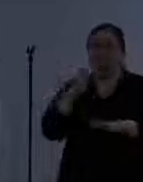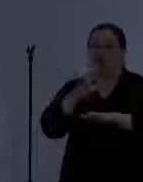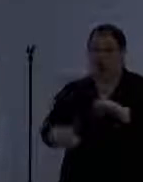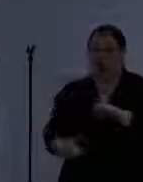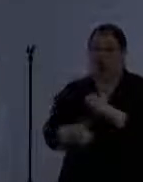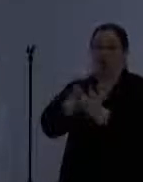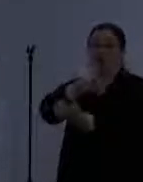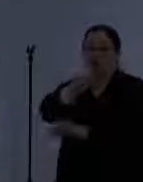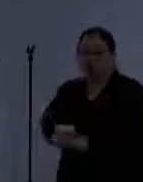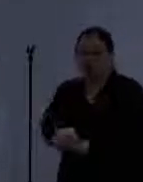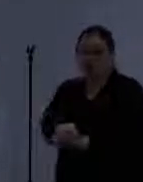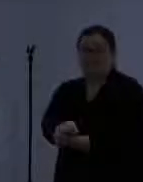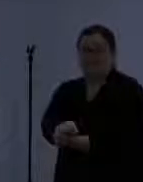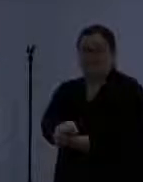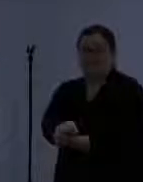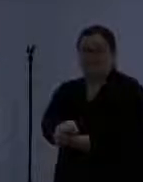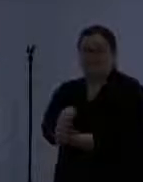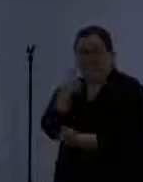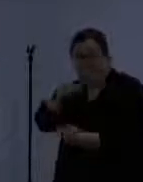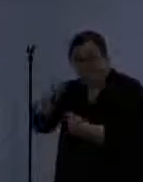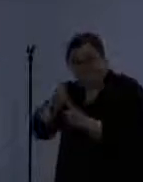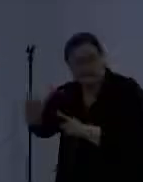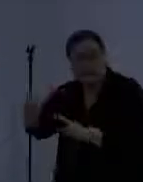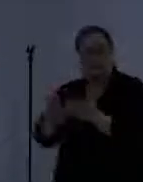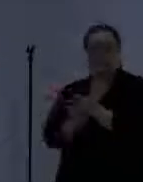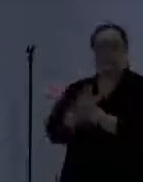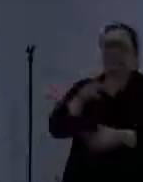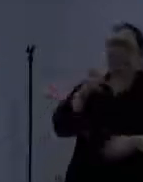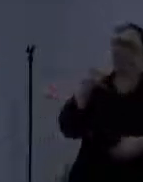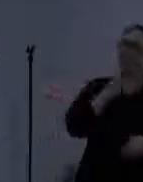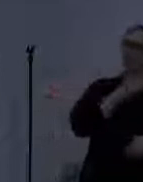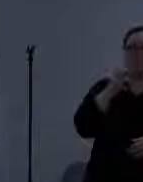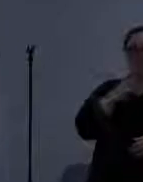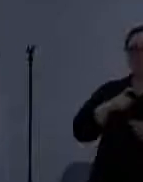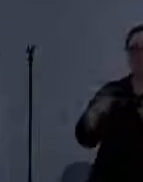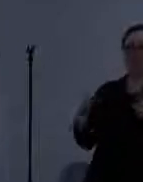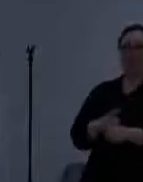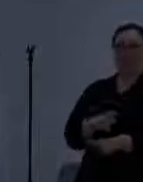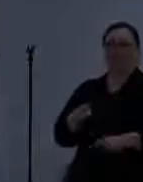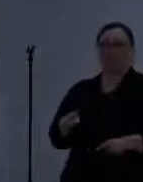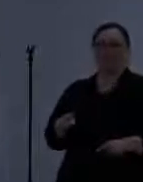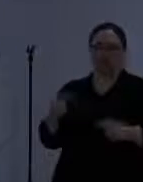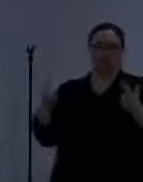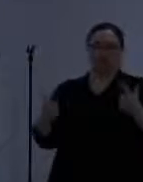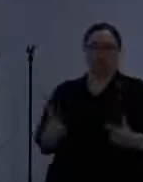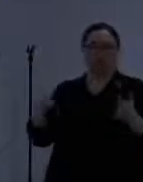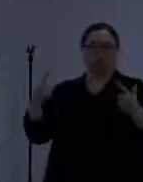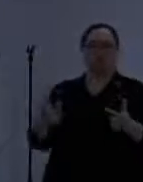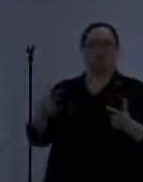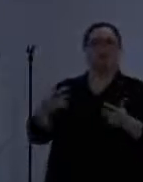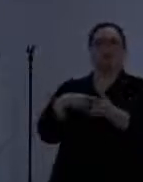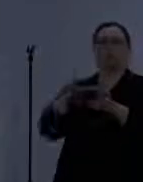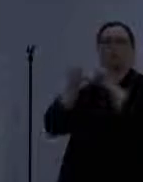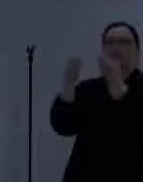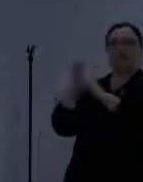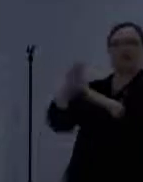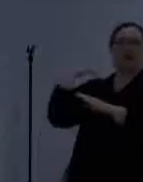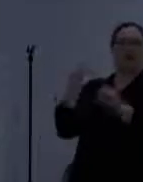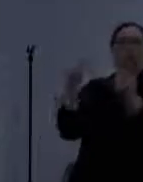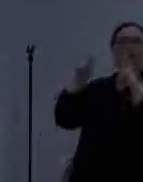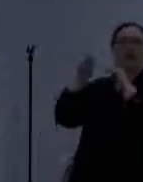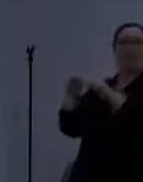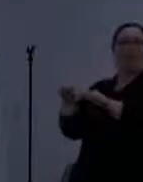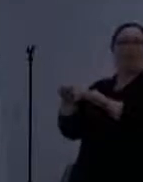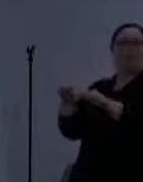how prevalent that is and how much we need to change that culture. Just aware